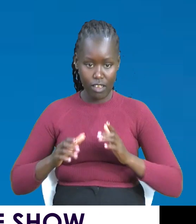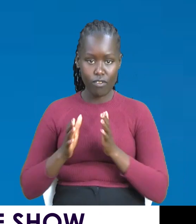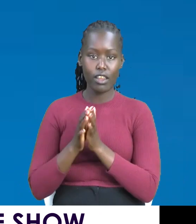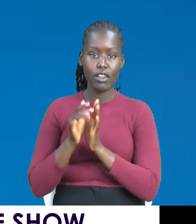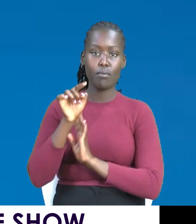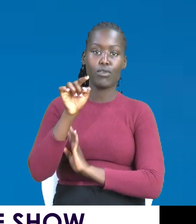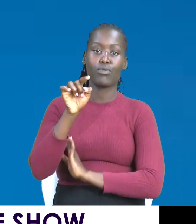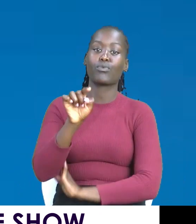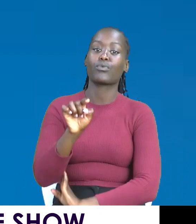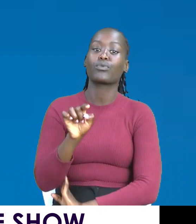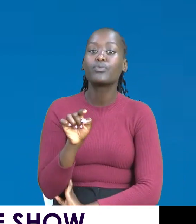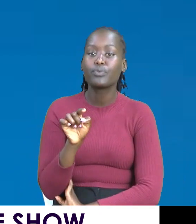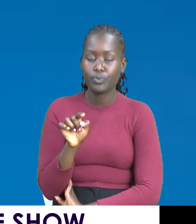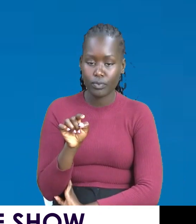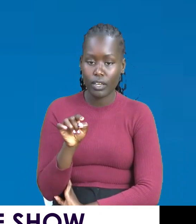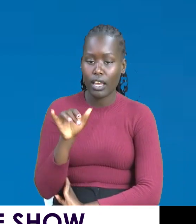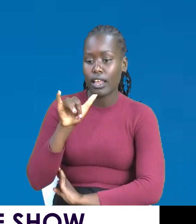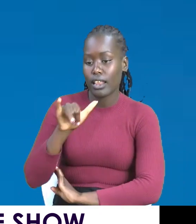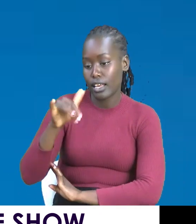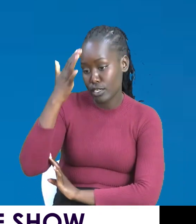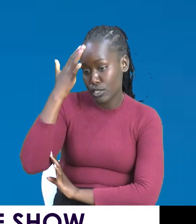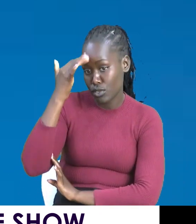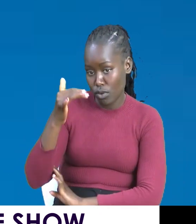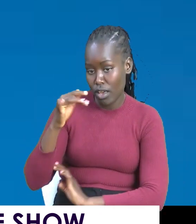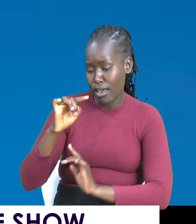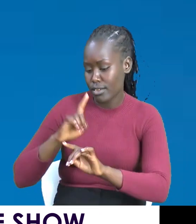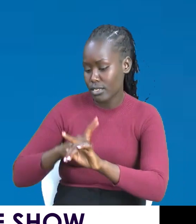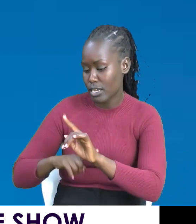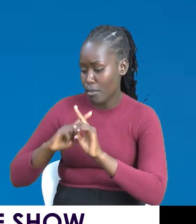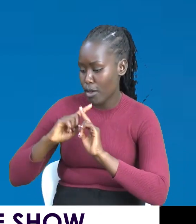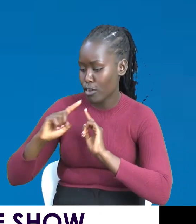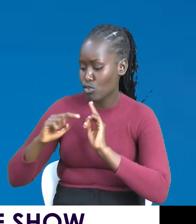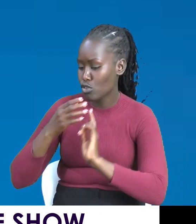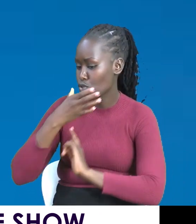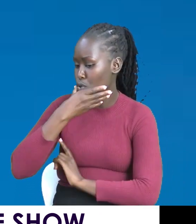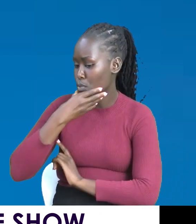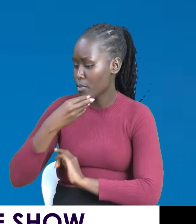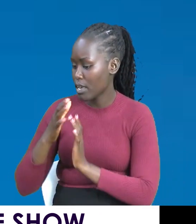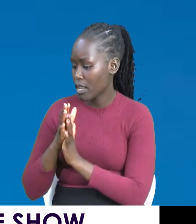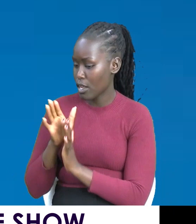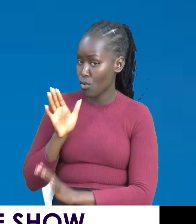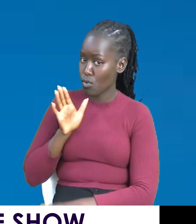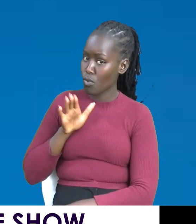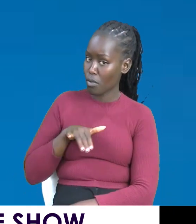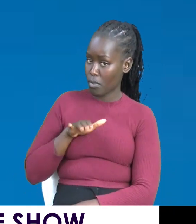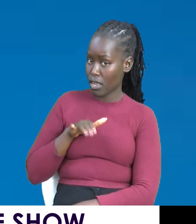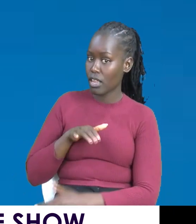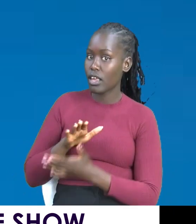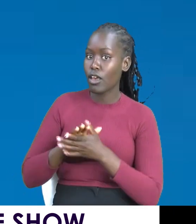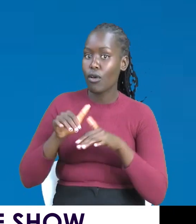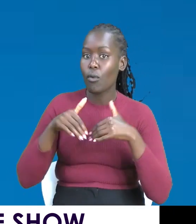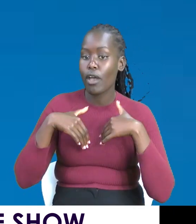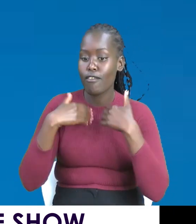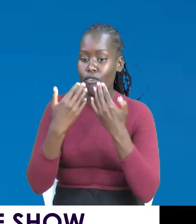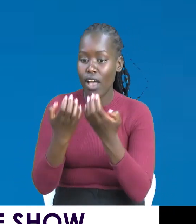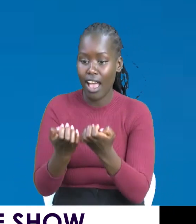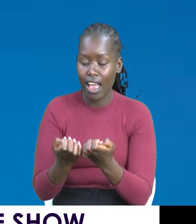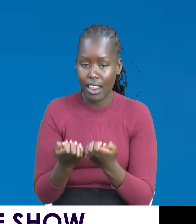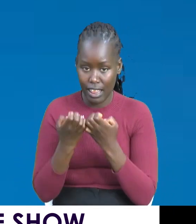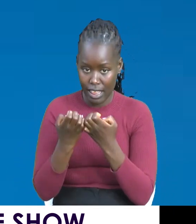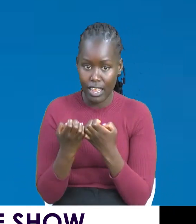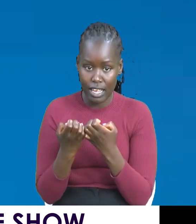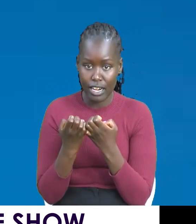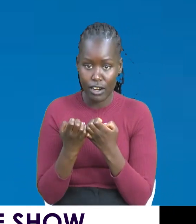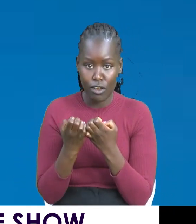you. And that is why, even as I talk to you men and to you women, there is a need for us to restore